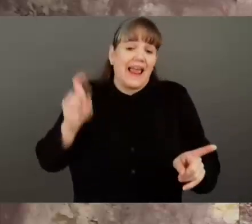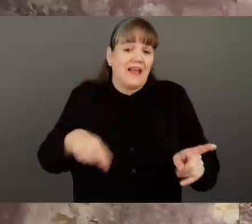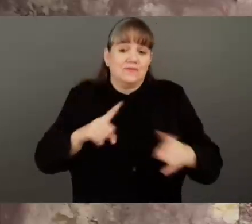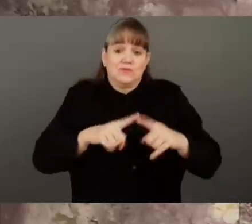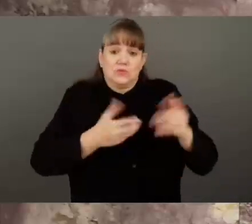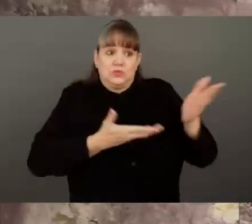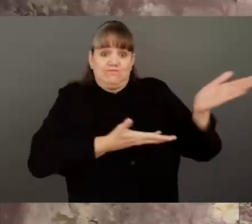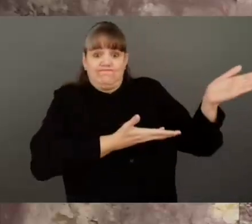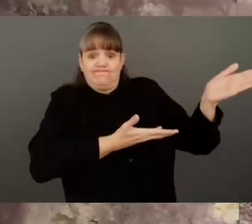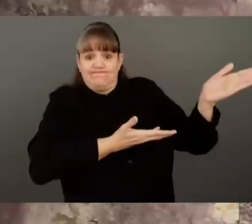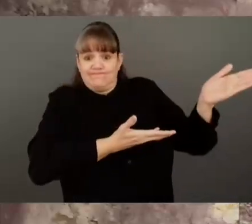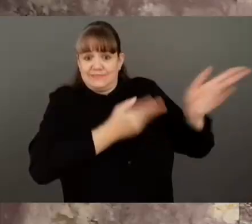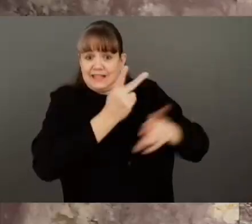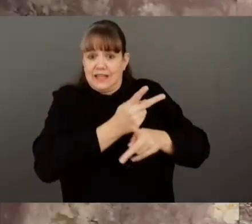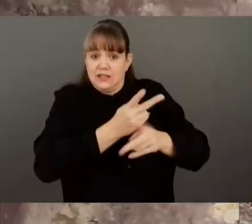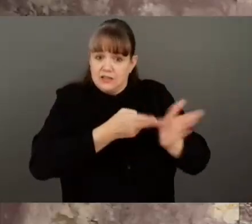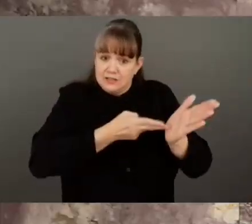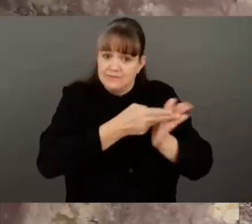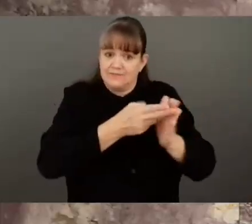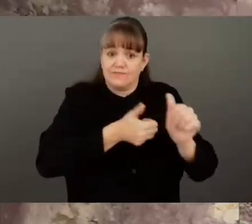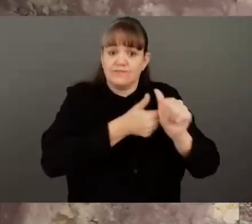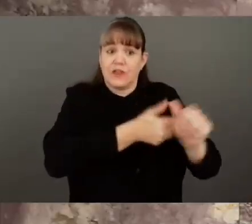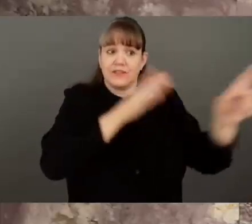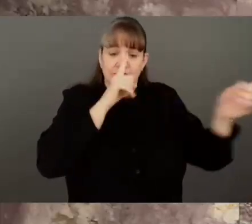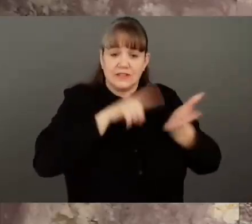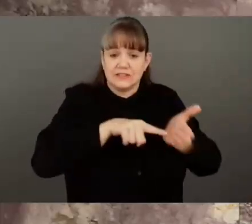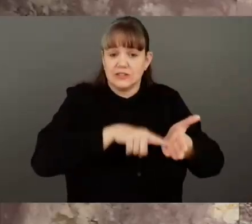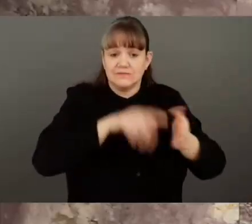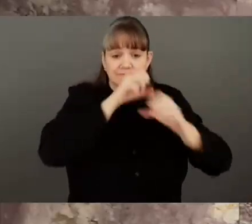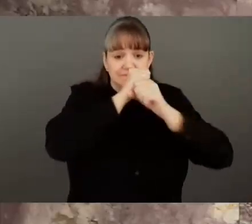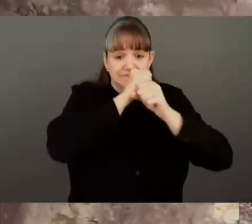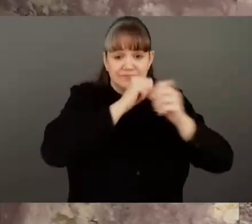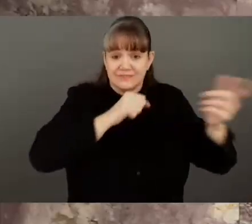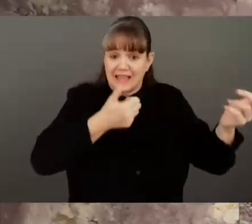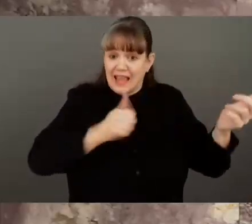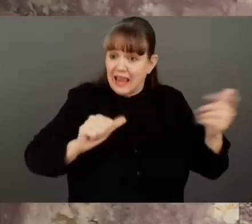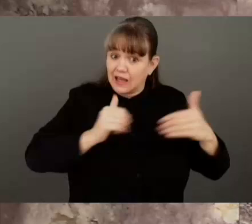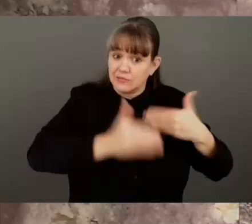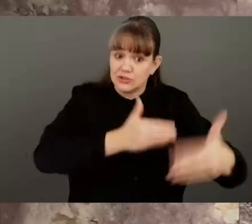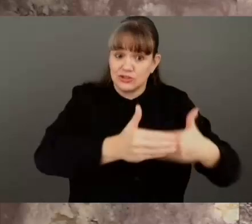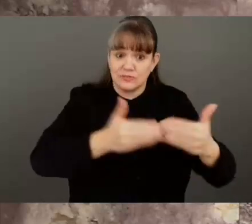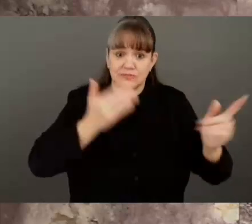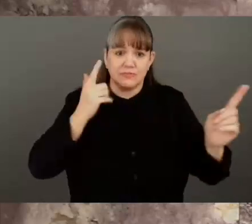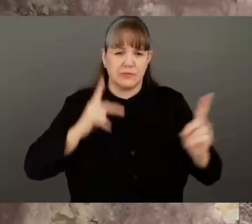of investigations underway because we want.